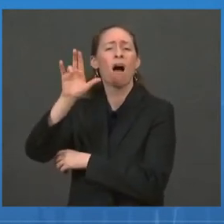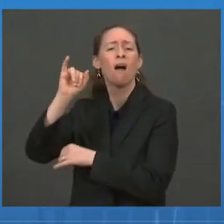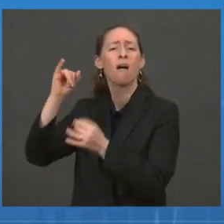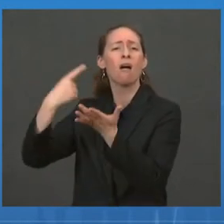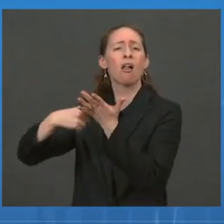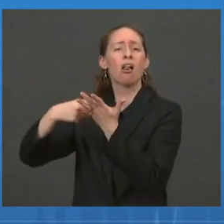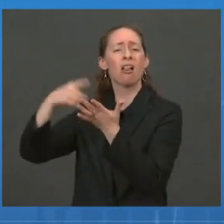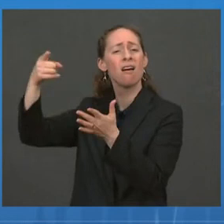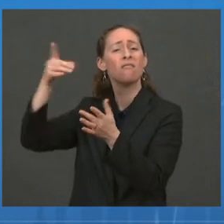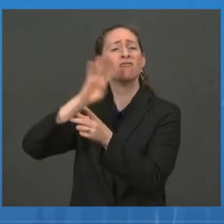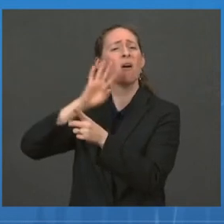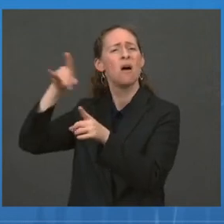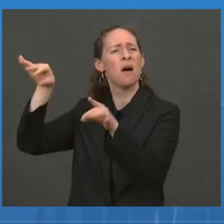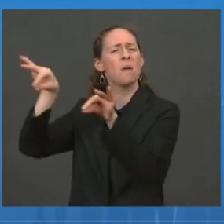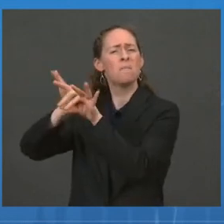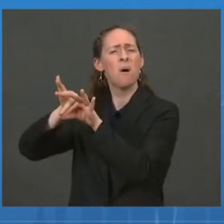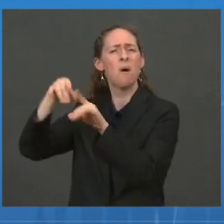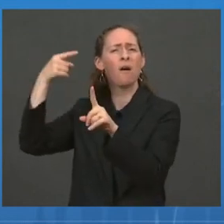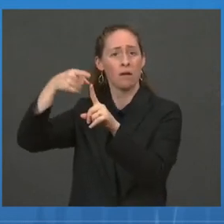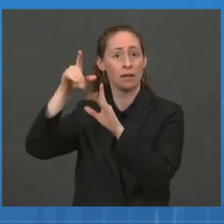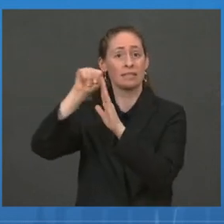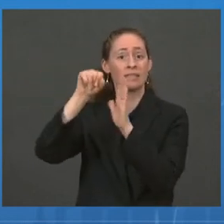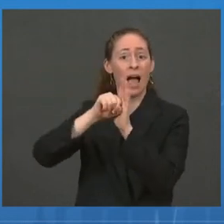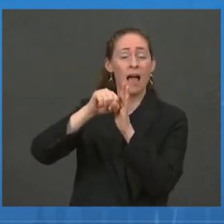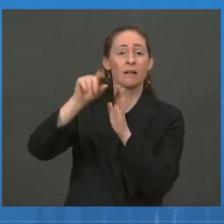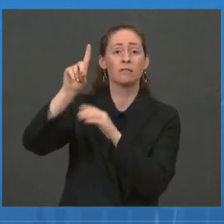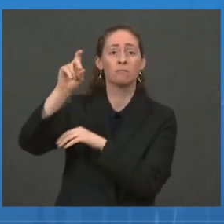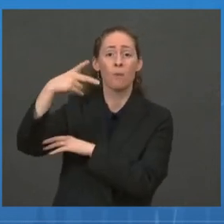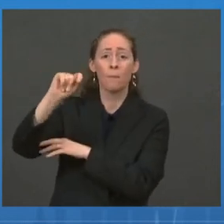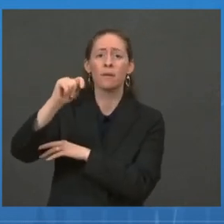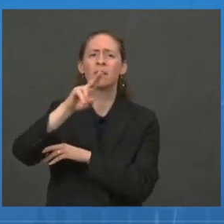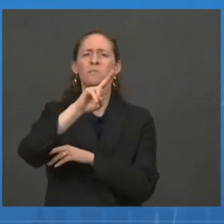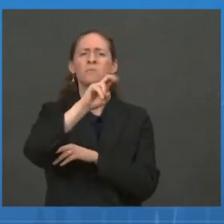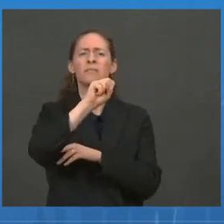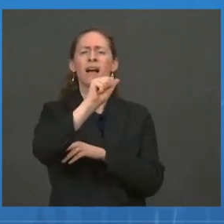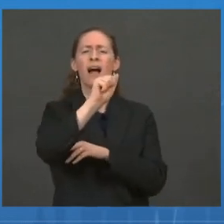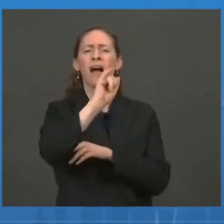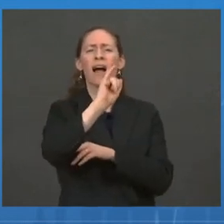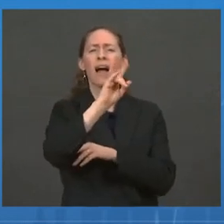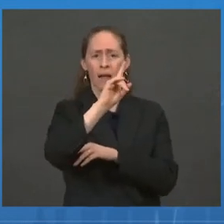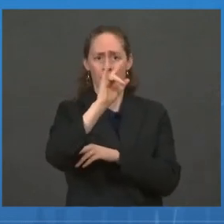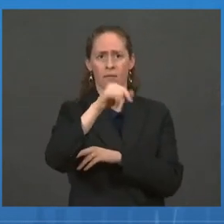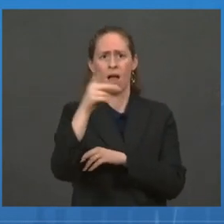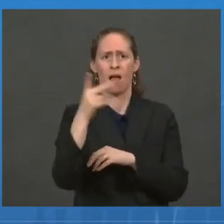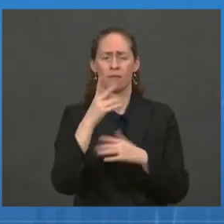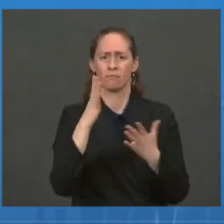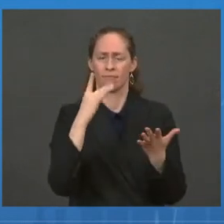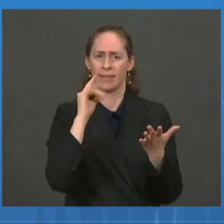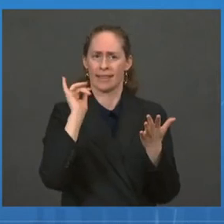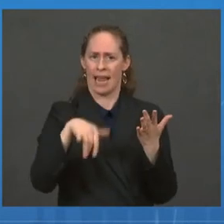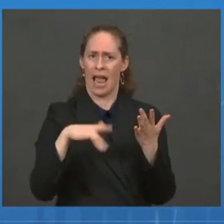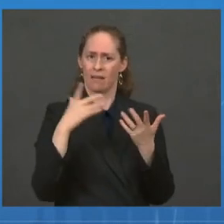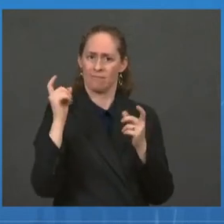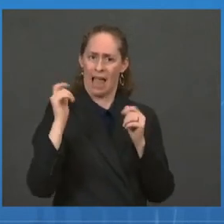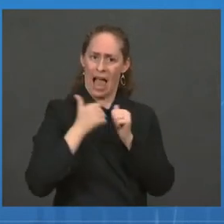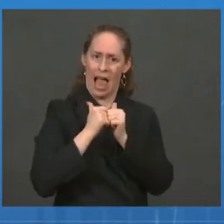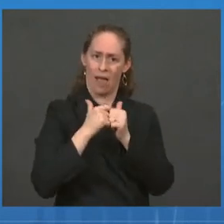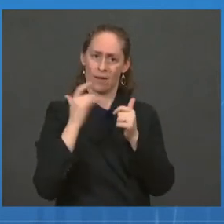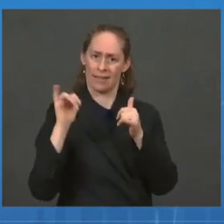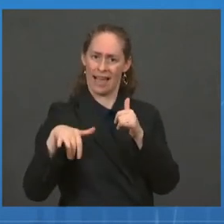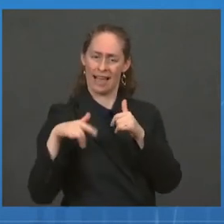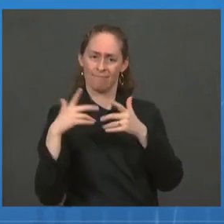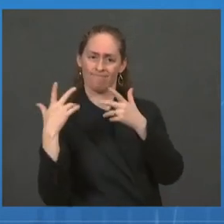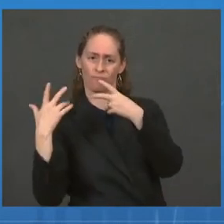vaccines into vaccinations they've helped train health workers to administer vaccines around the world run local